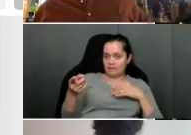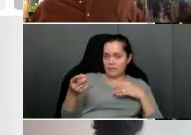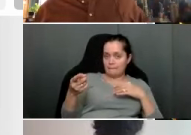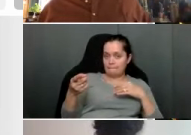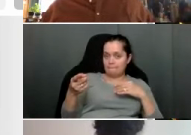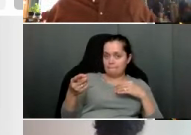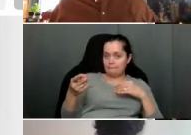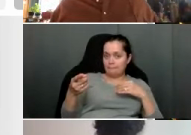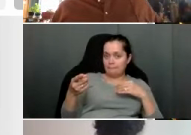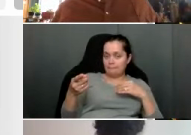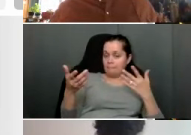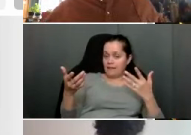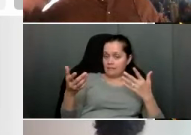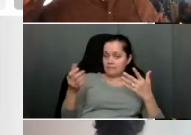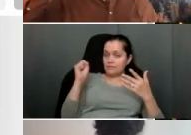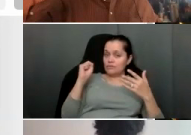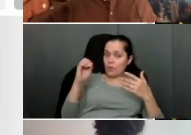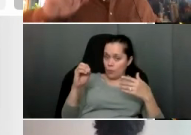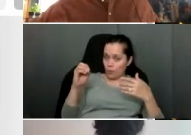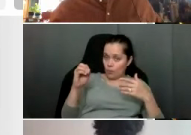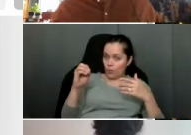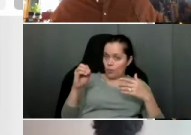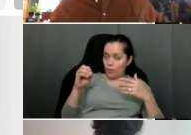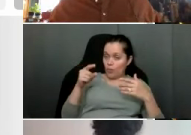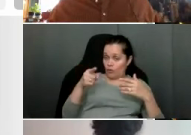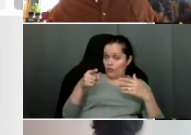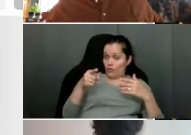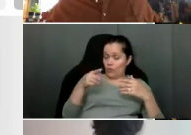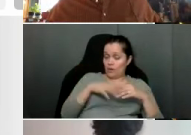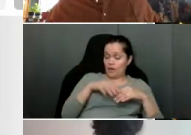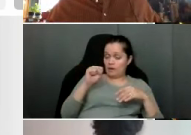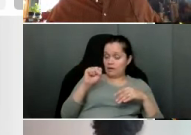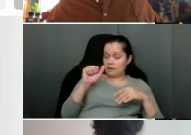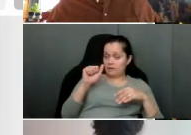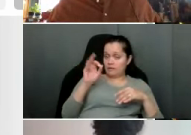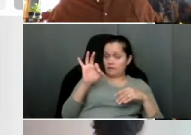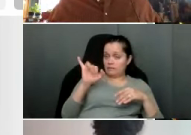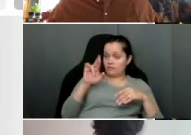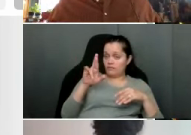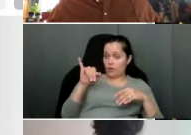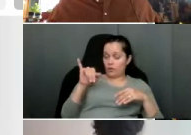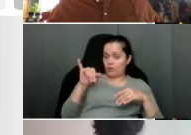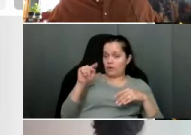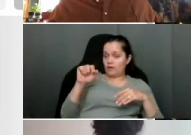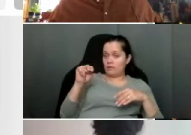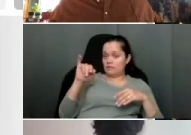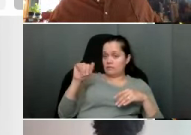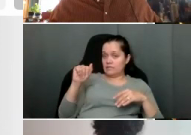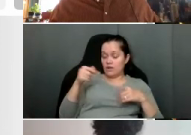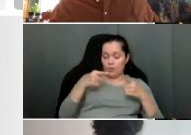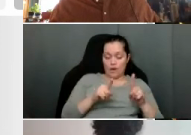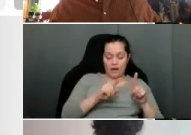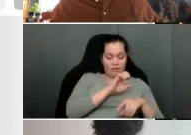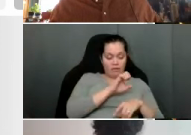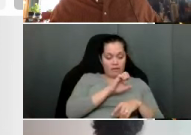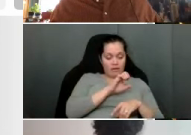Okay, so if you went on safari in Tanzania while there was an outbreak of